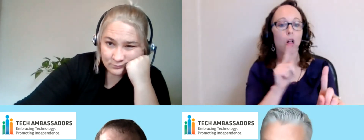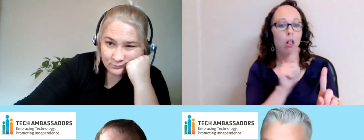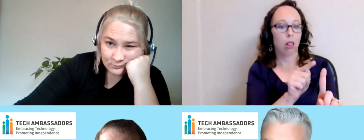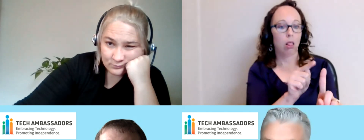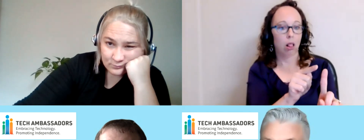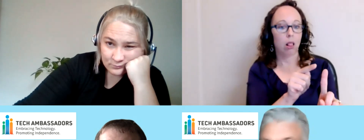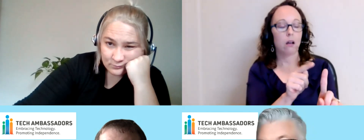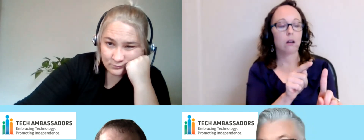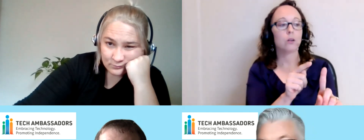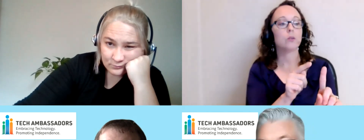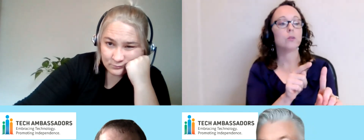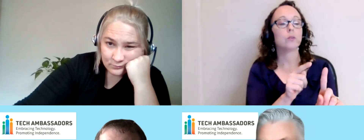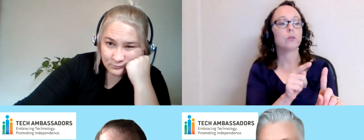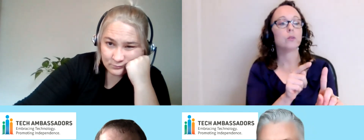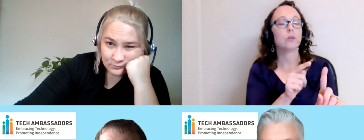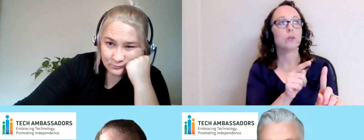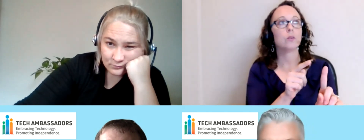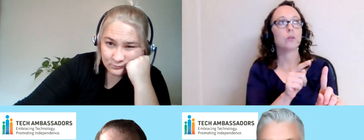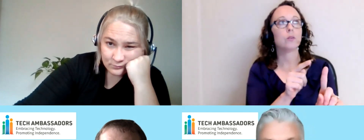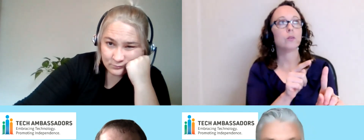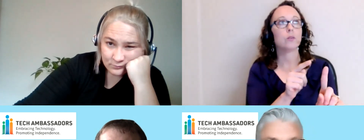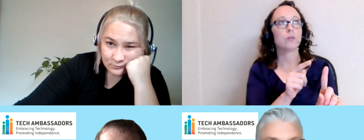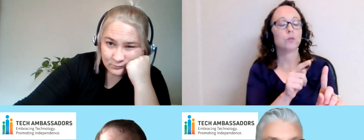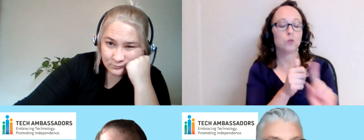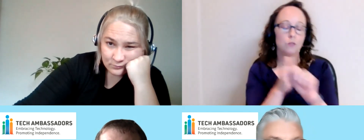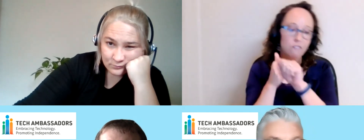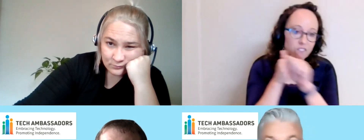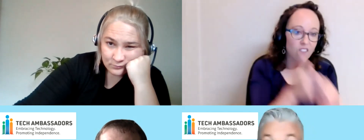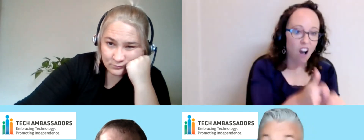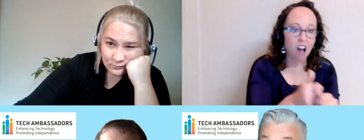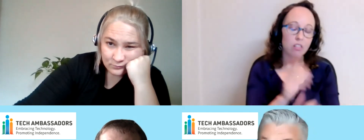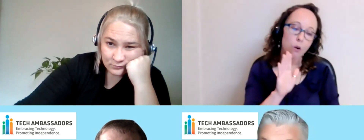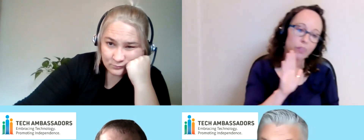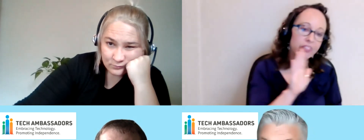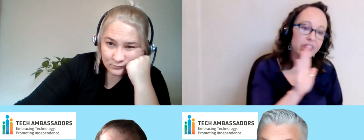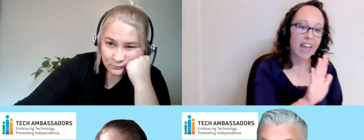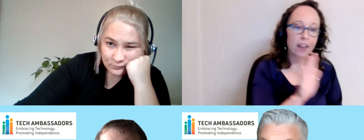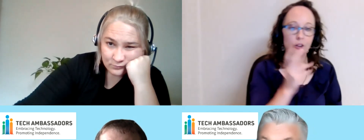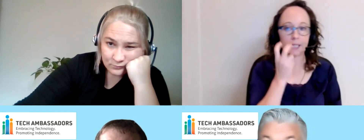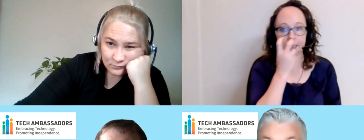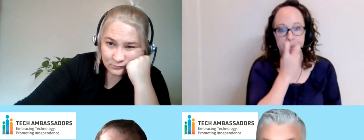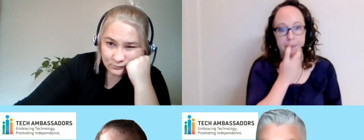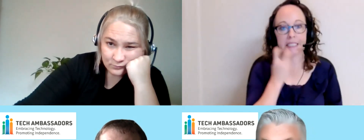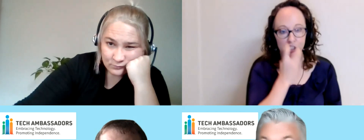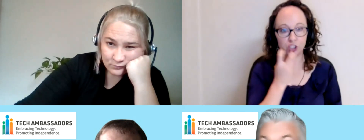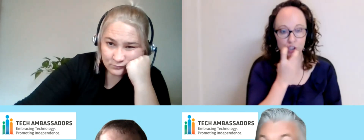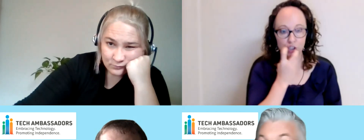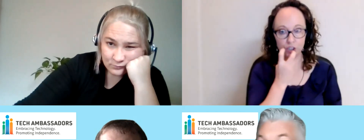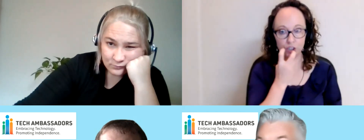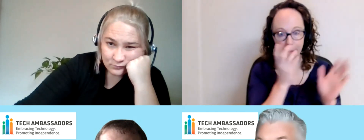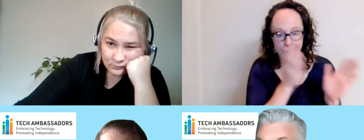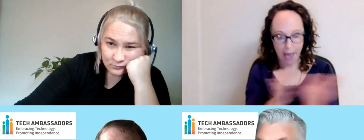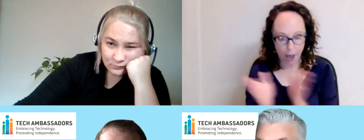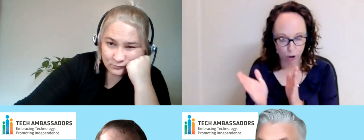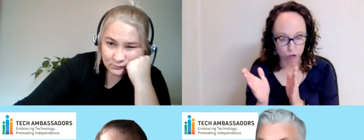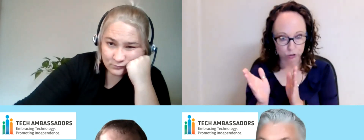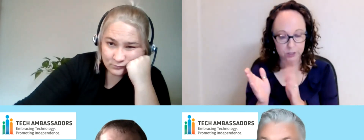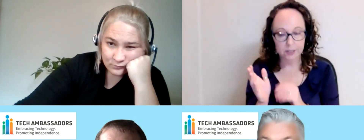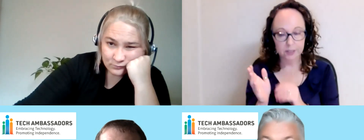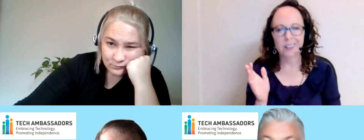those specific speech patterns, Yeah, and to be able to work with maybe digital assistants like Alexa or Google